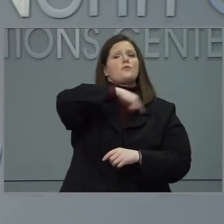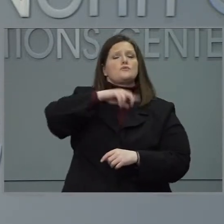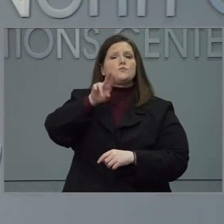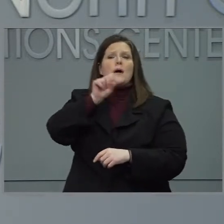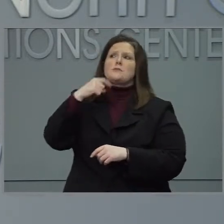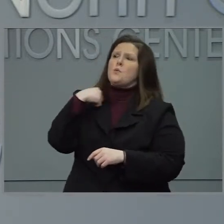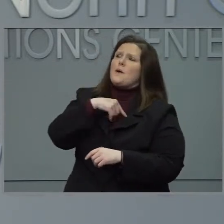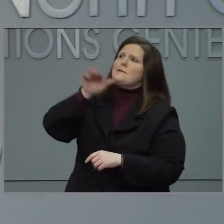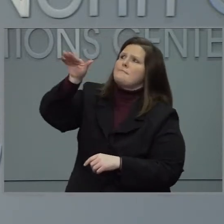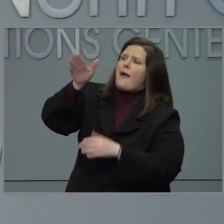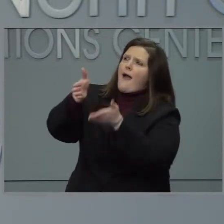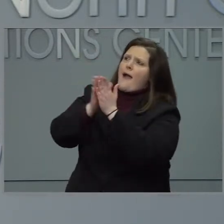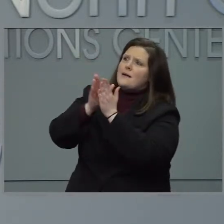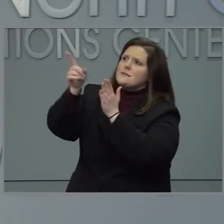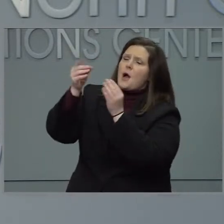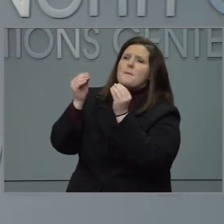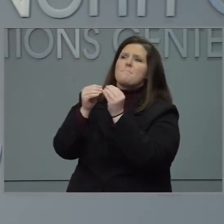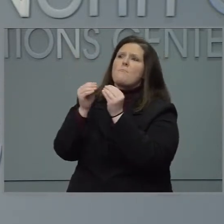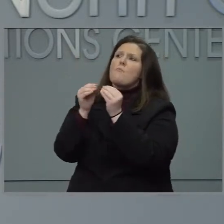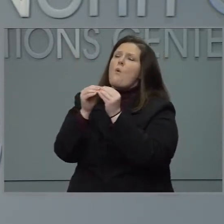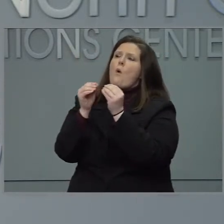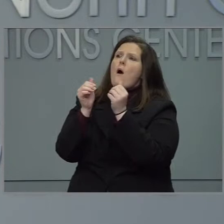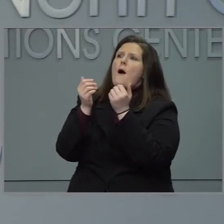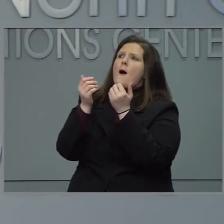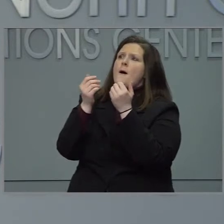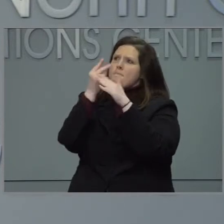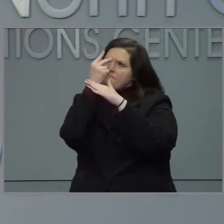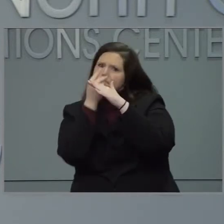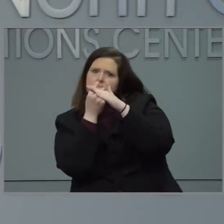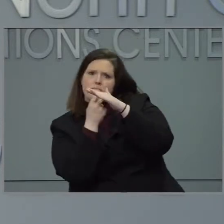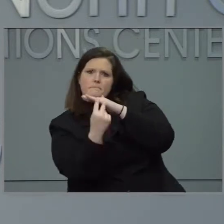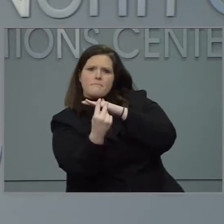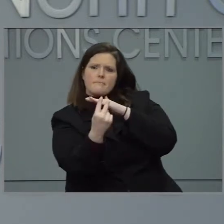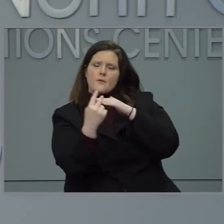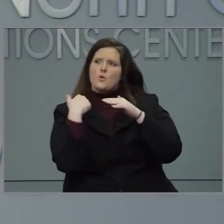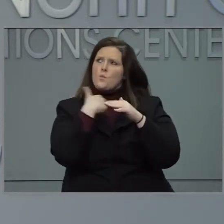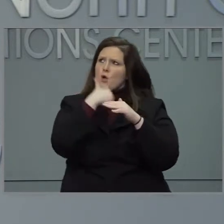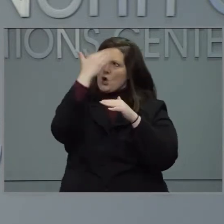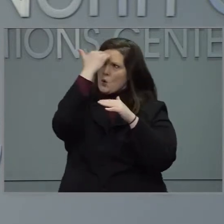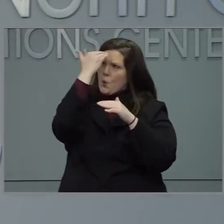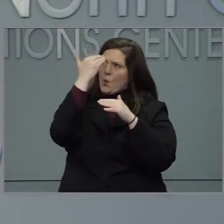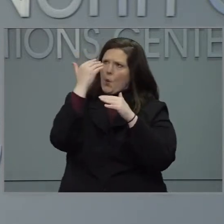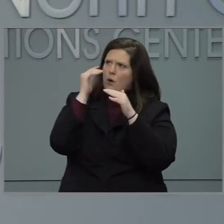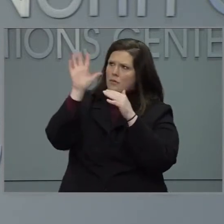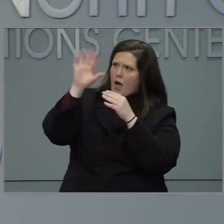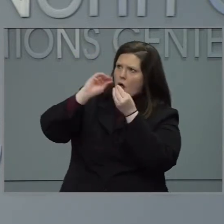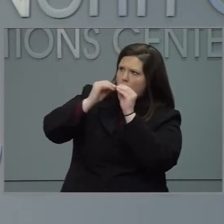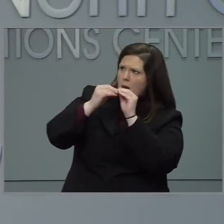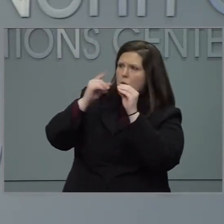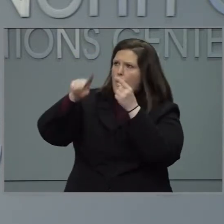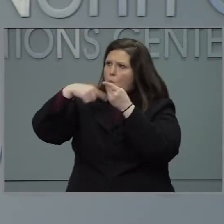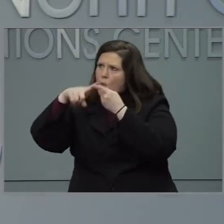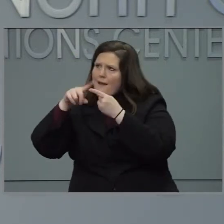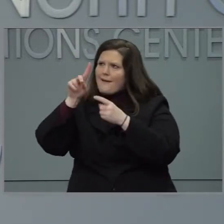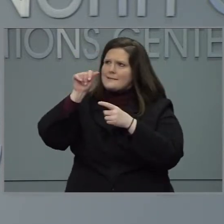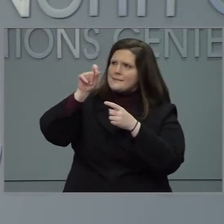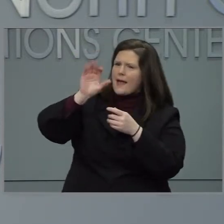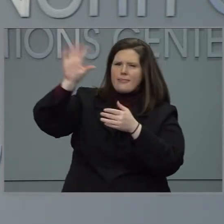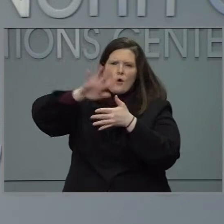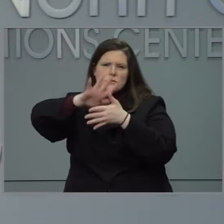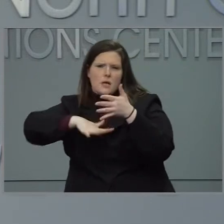better runway so that we can see what's coming down the line so that we can prepare. And we will be